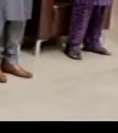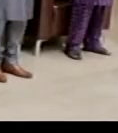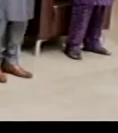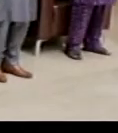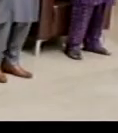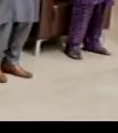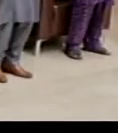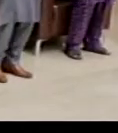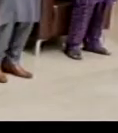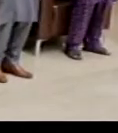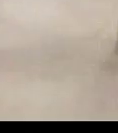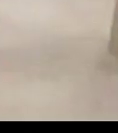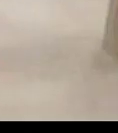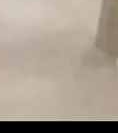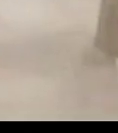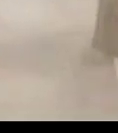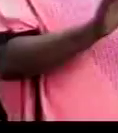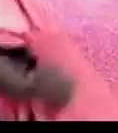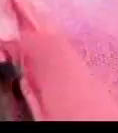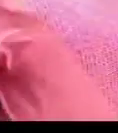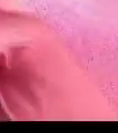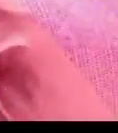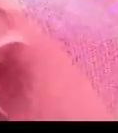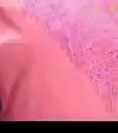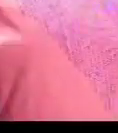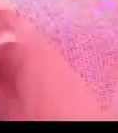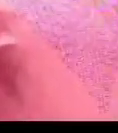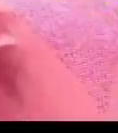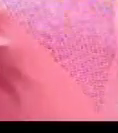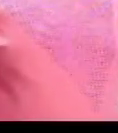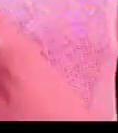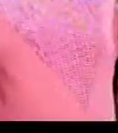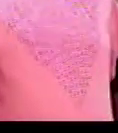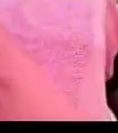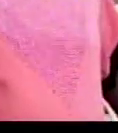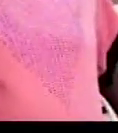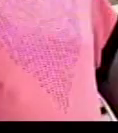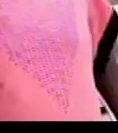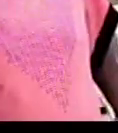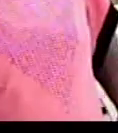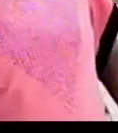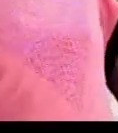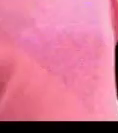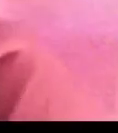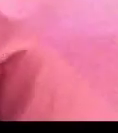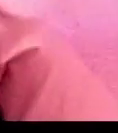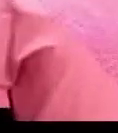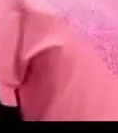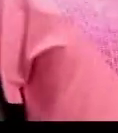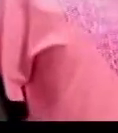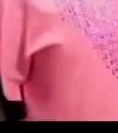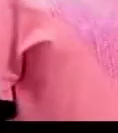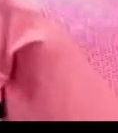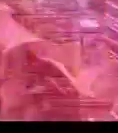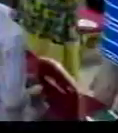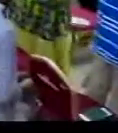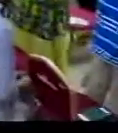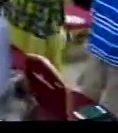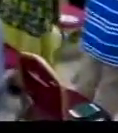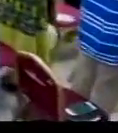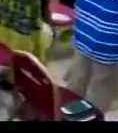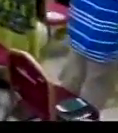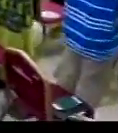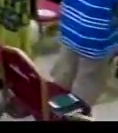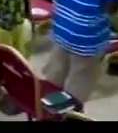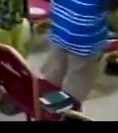for a miracle? For power manifestation? Tonight is a special night